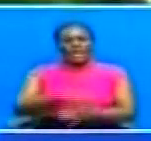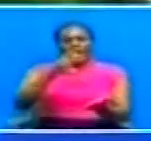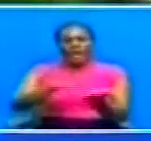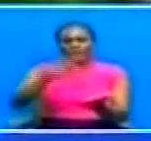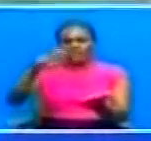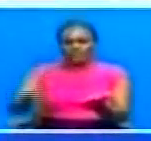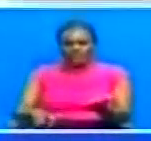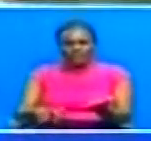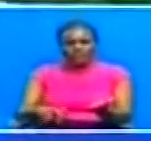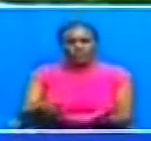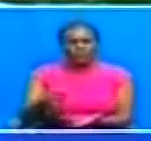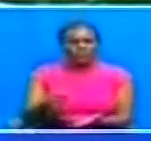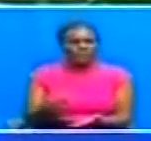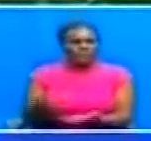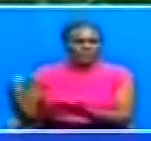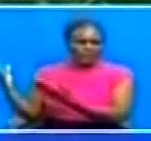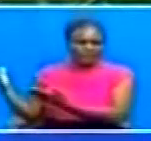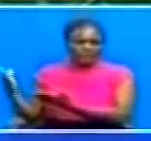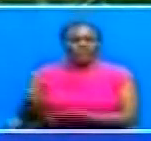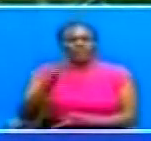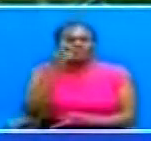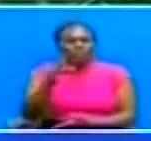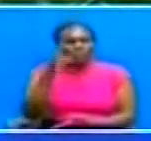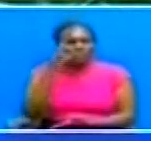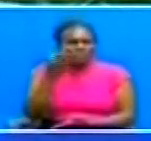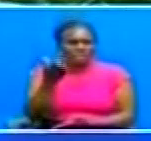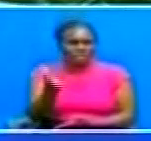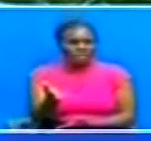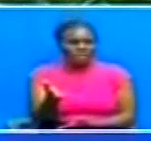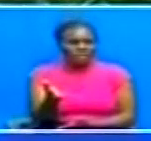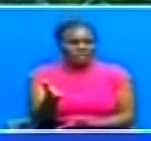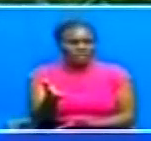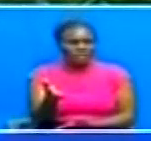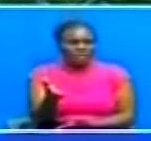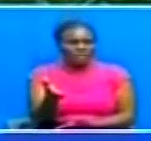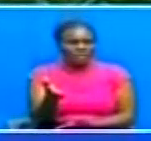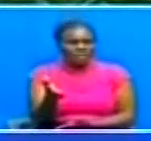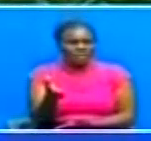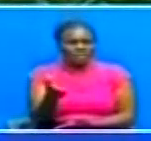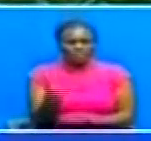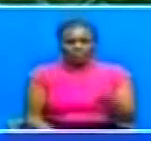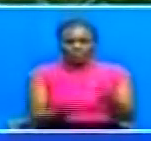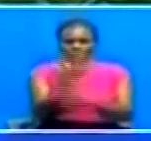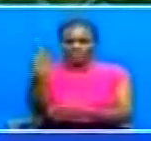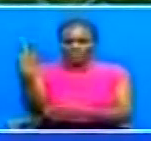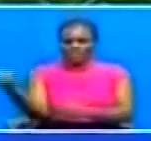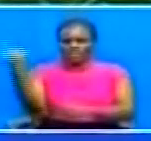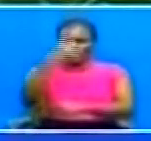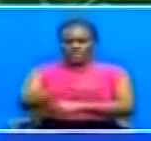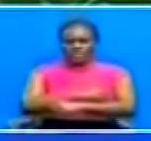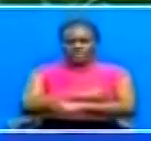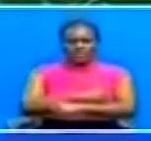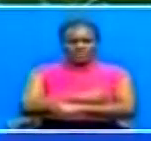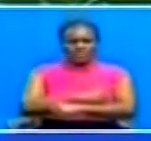of mulberry plants. Mulberry tree kuna faida nyingi. Ikona all the ingredients mwili ya binadamu